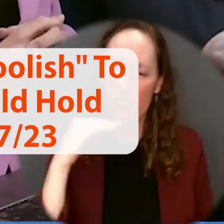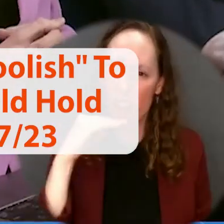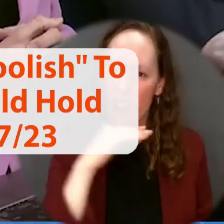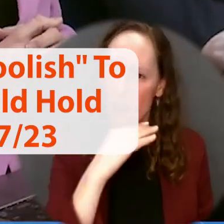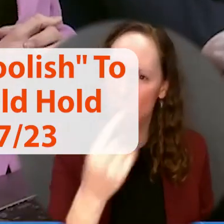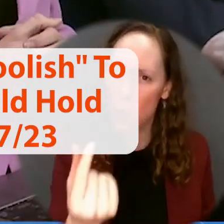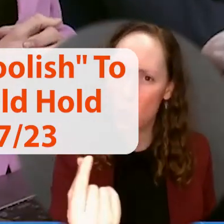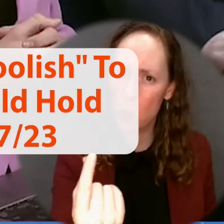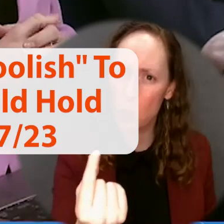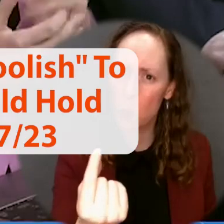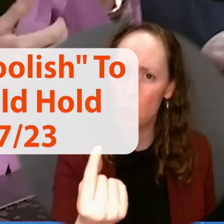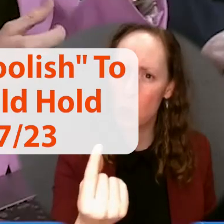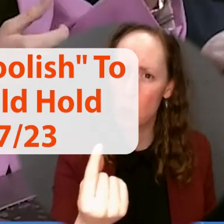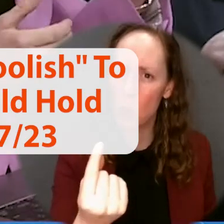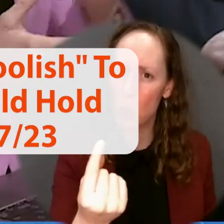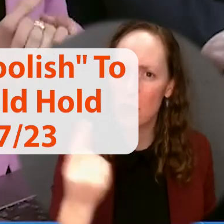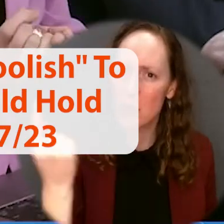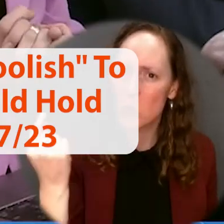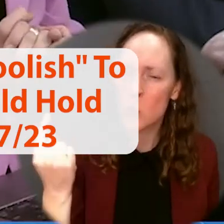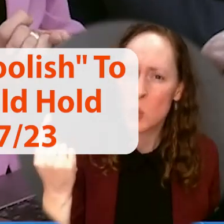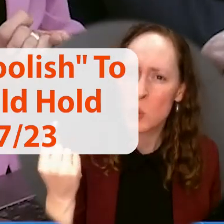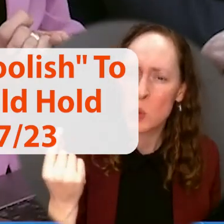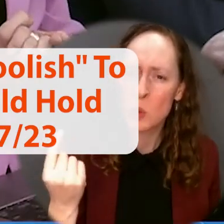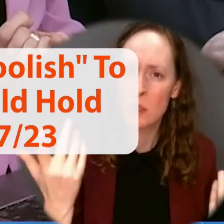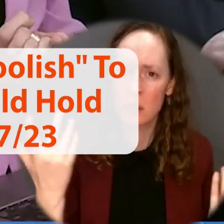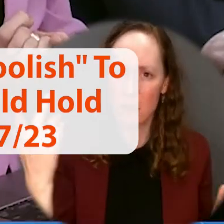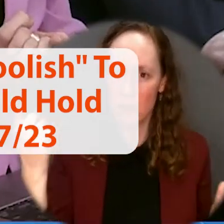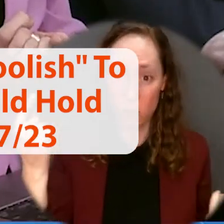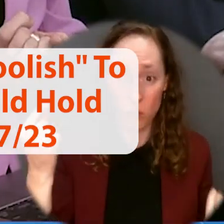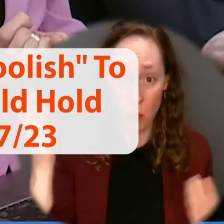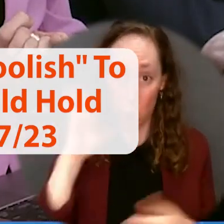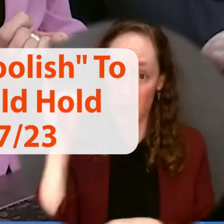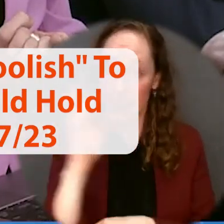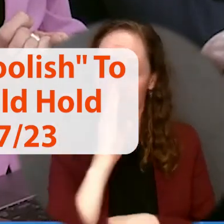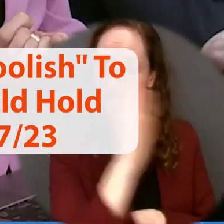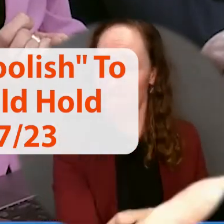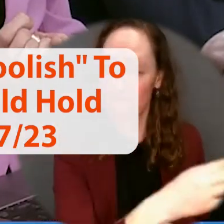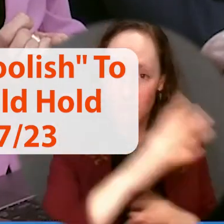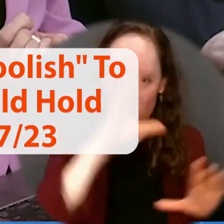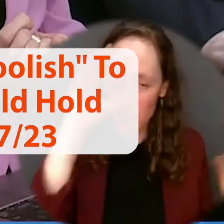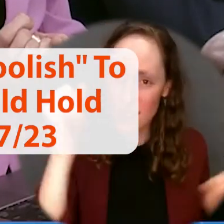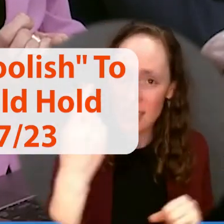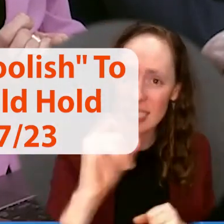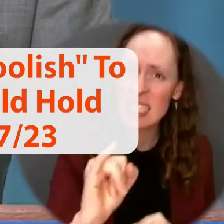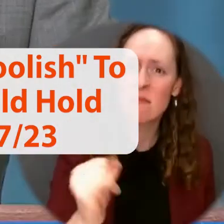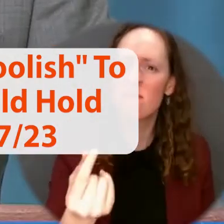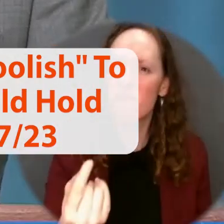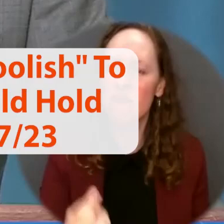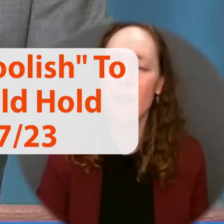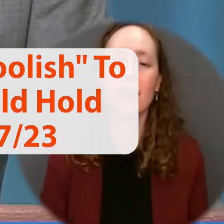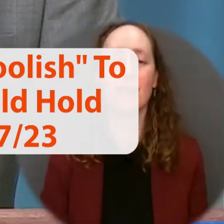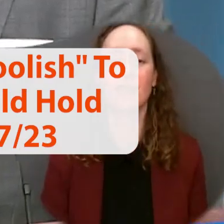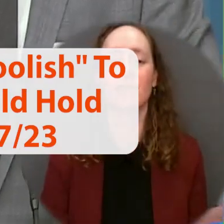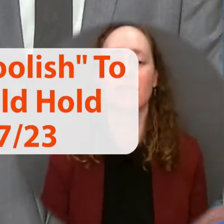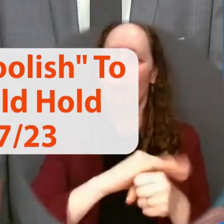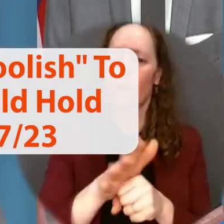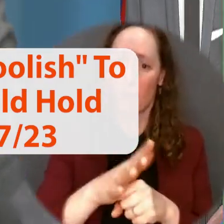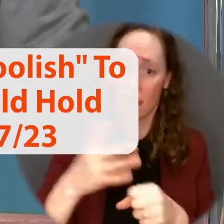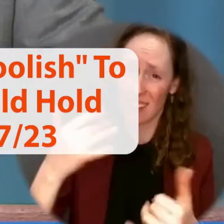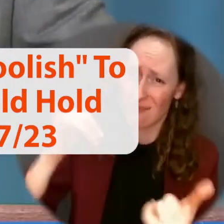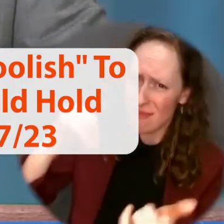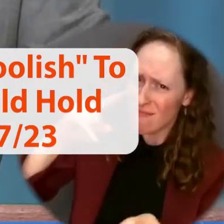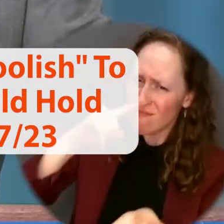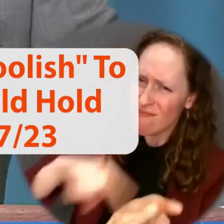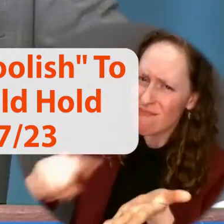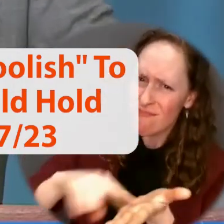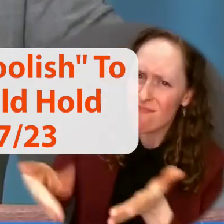will he respond to Xi and well, let's not get ahead of where we are in the process right now. So